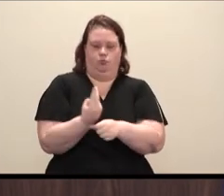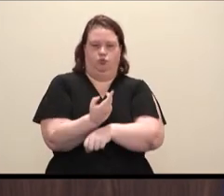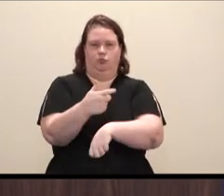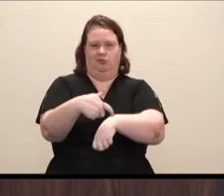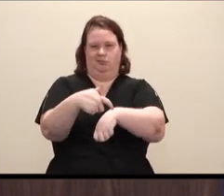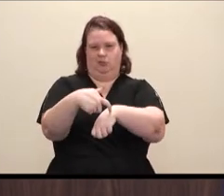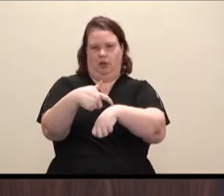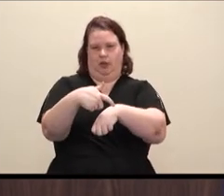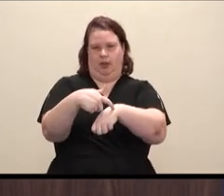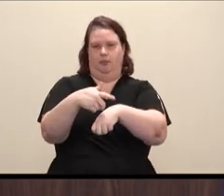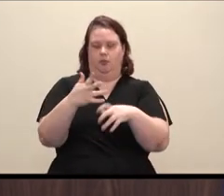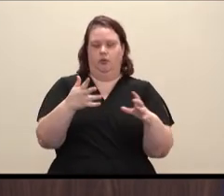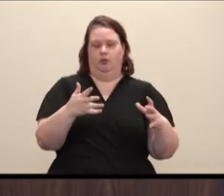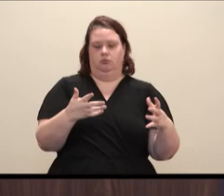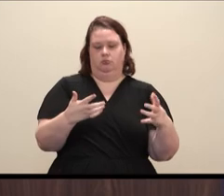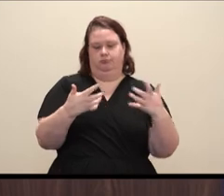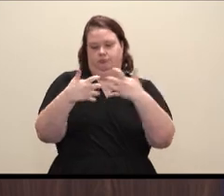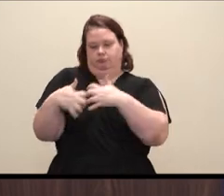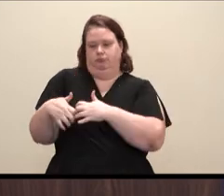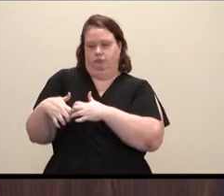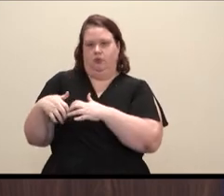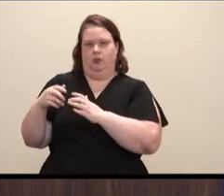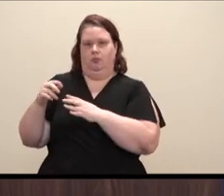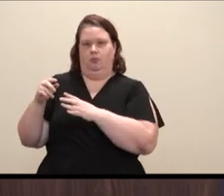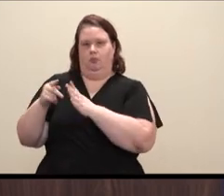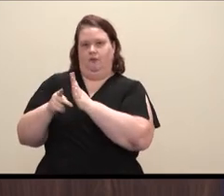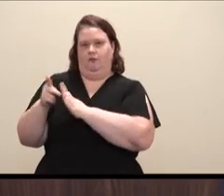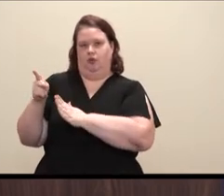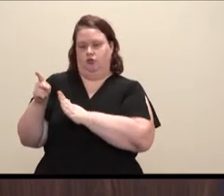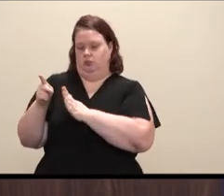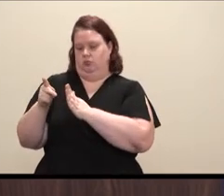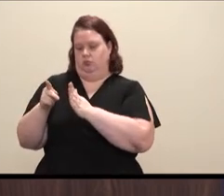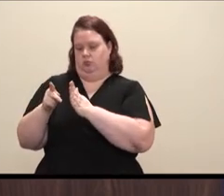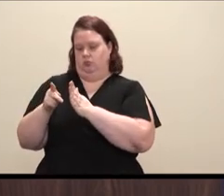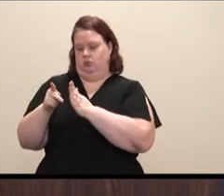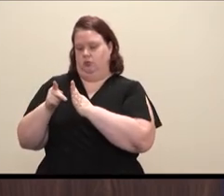will come with professional development as well. And that's it.